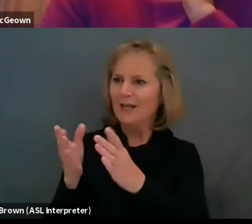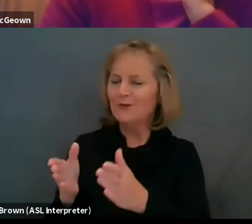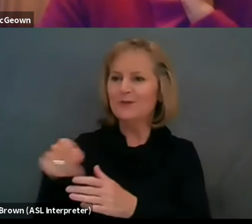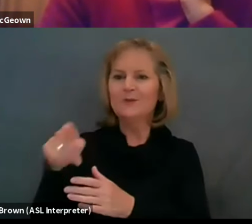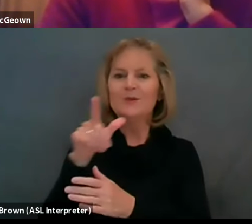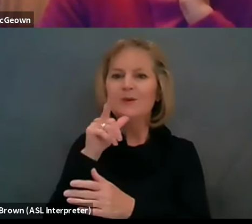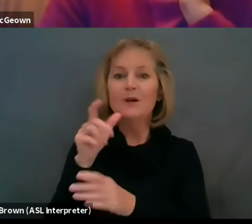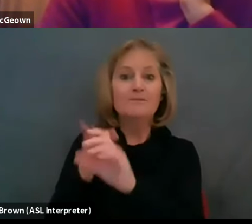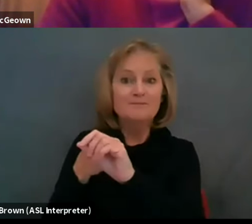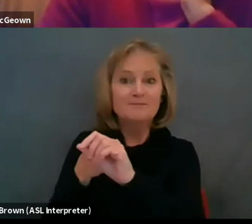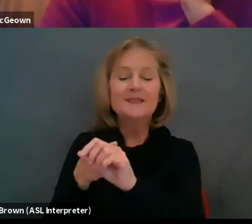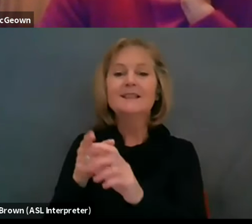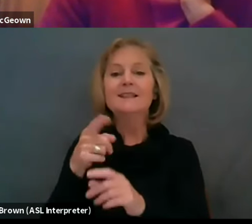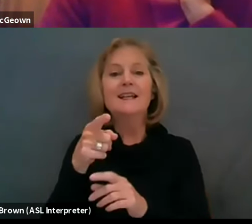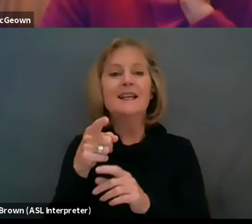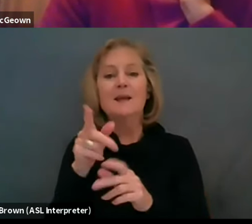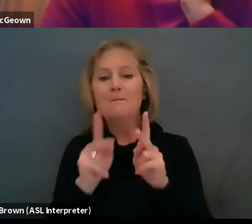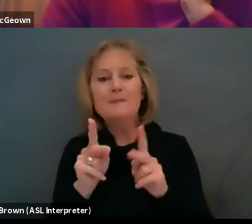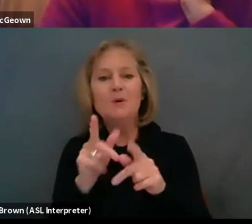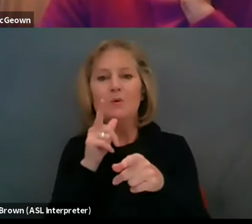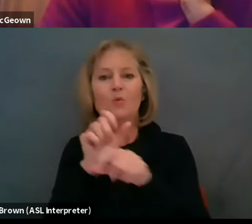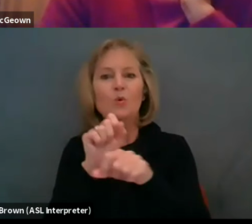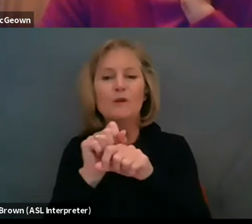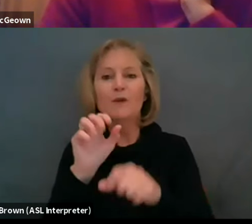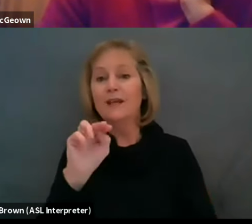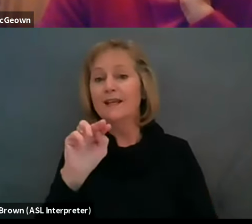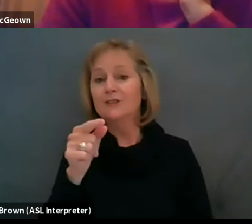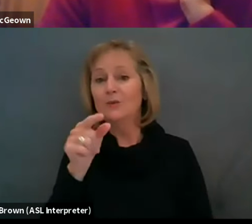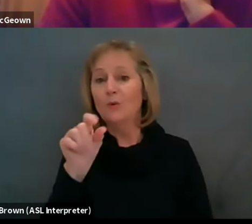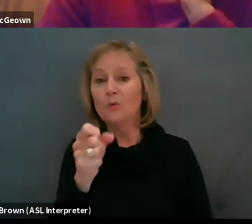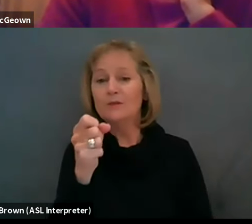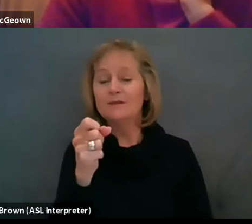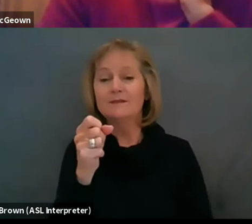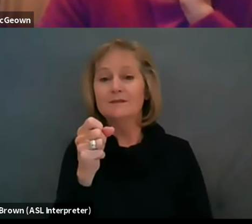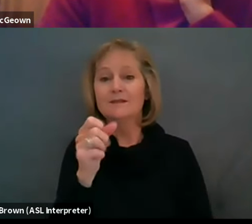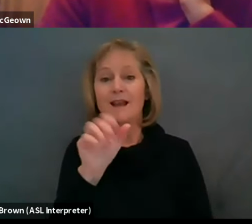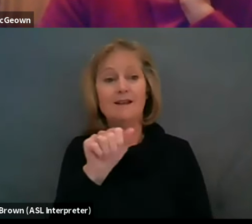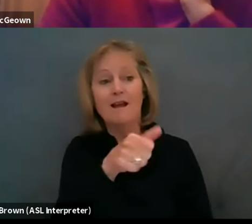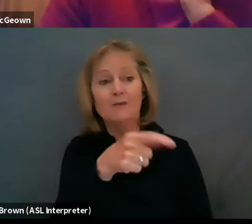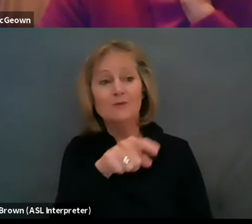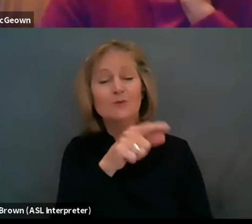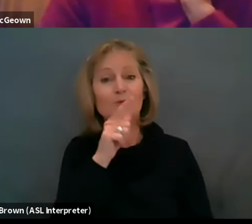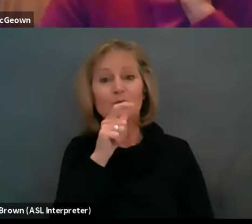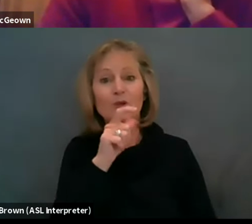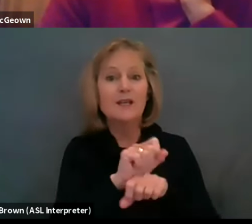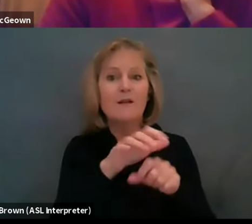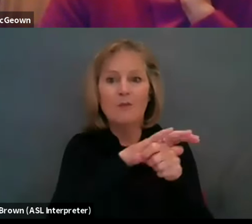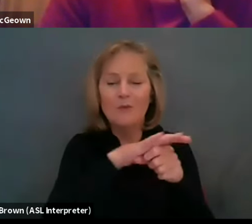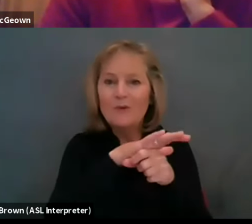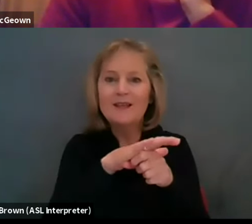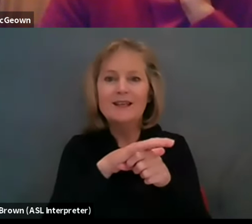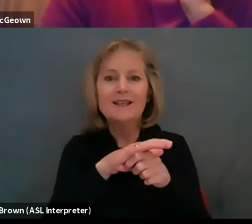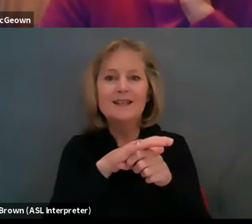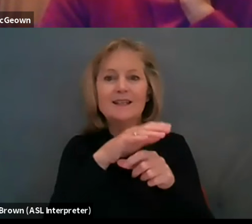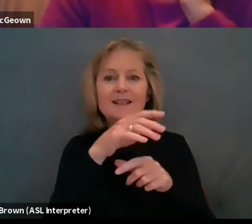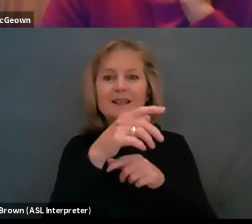are participating. We have people that work for NGOs and others that are working, locally,